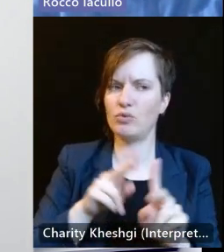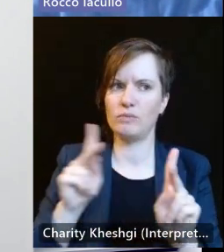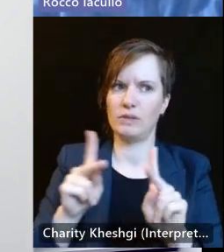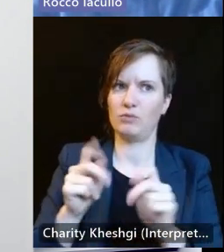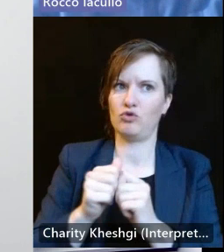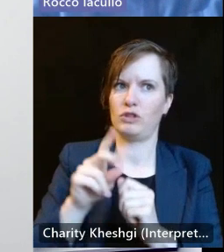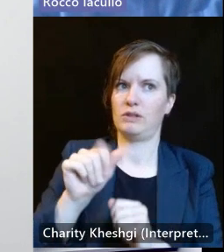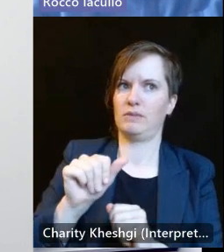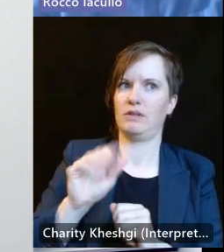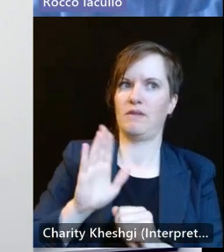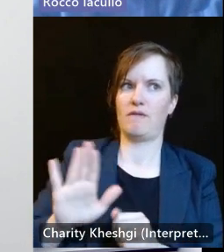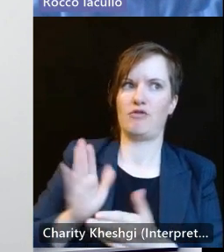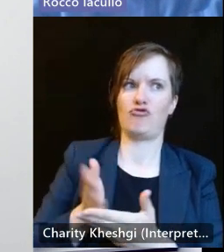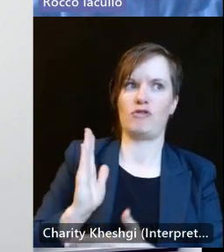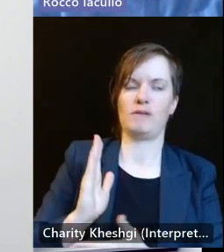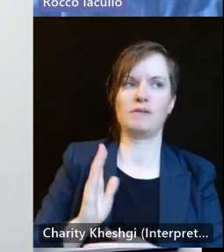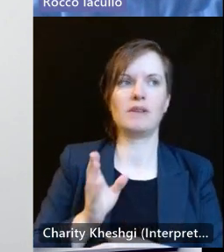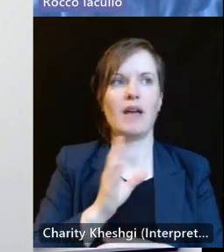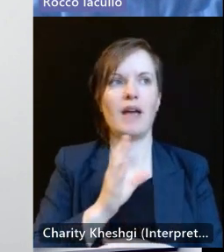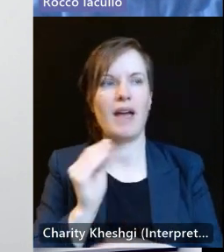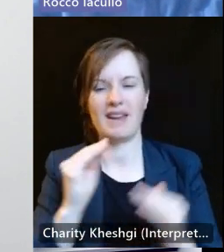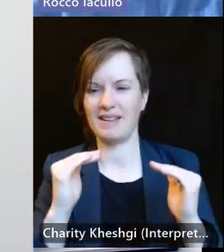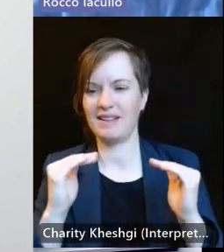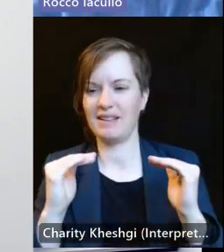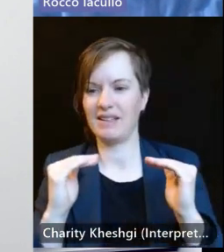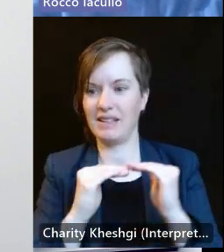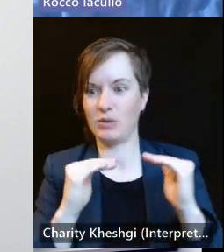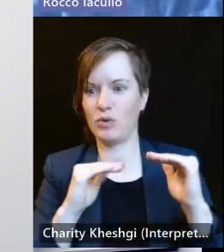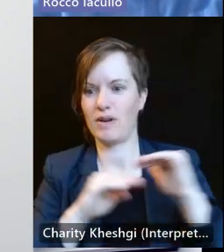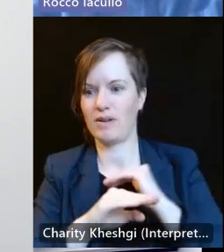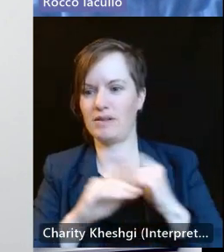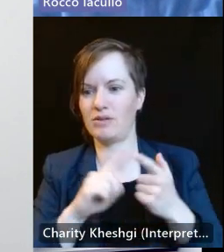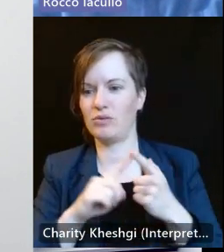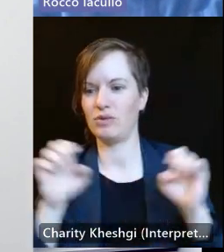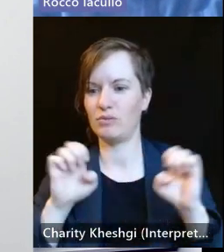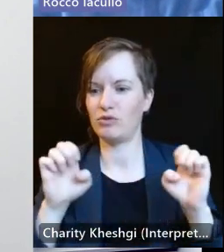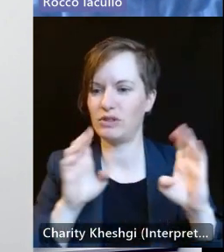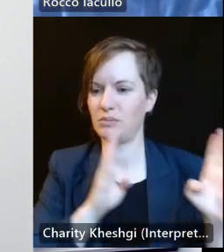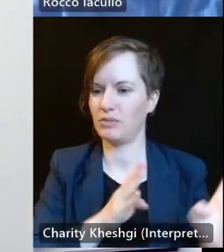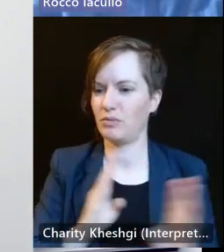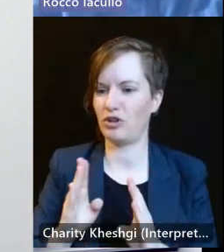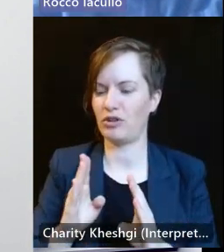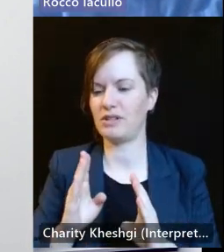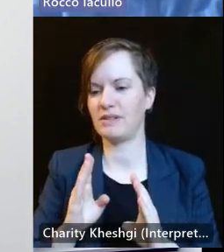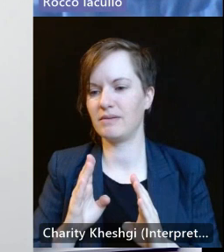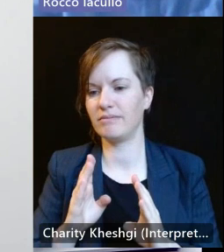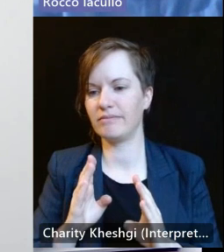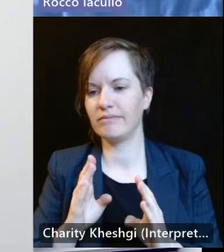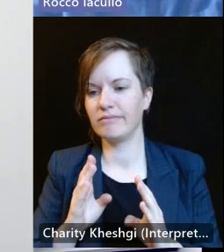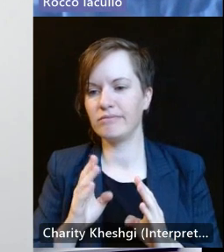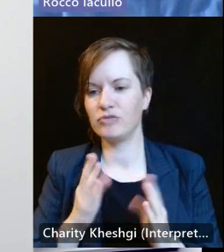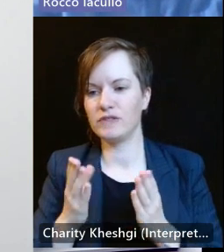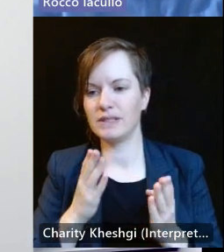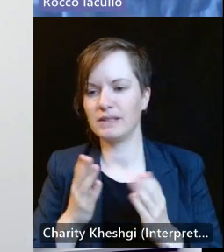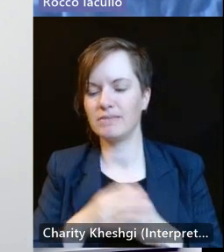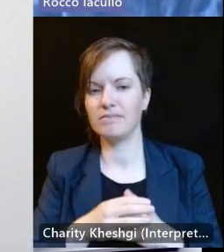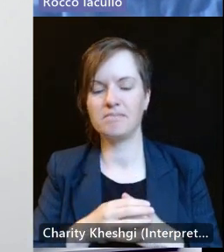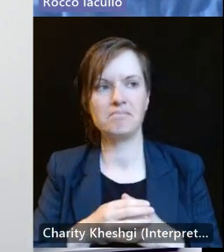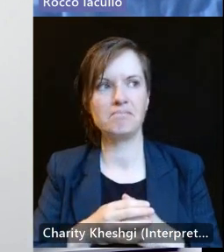to emergency preparedness programs and services, including discussing the application of